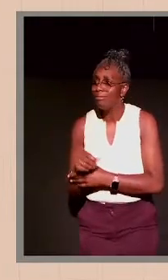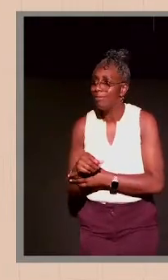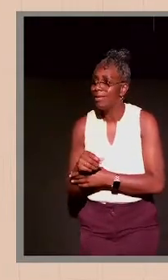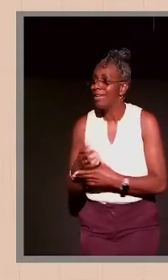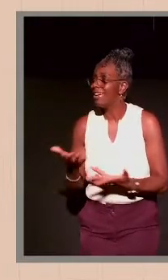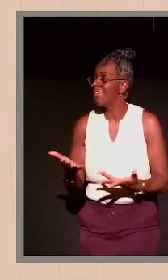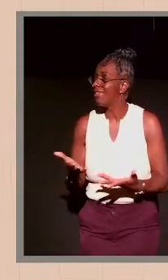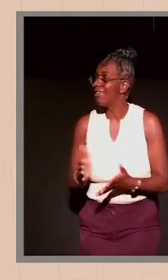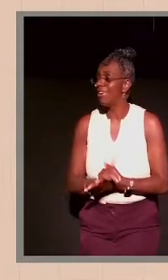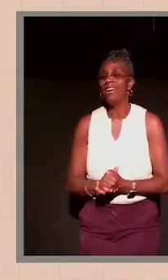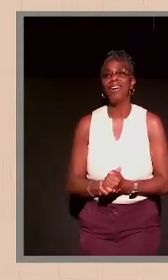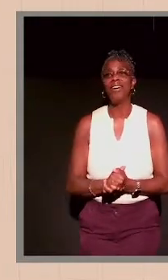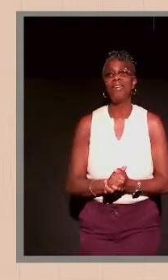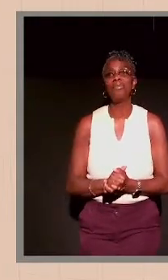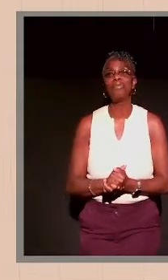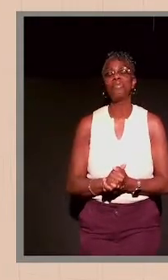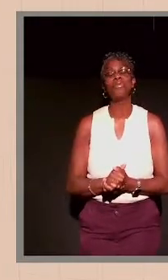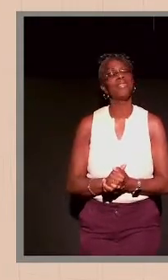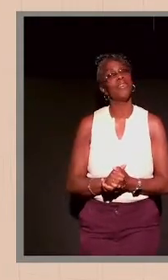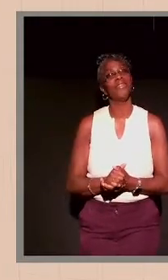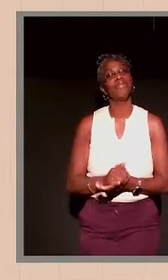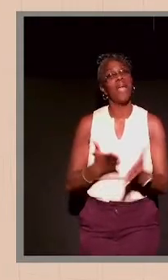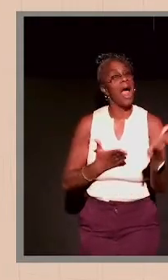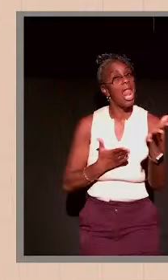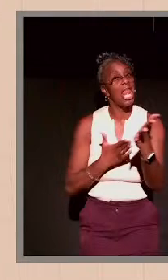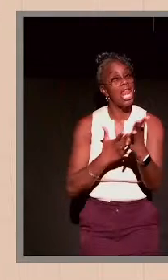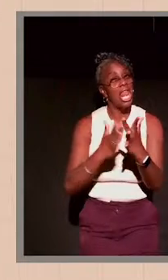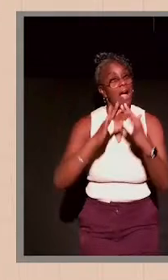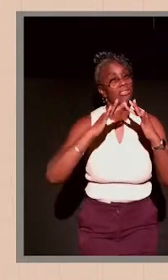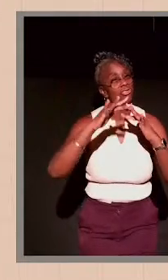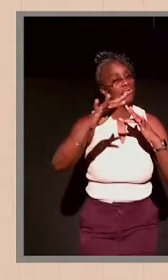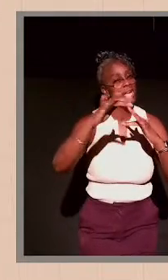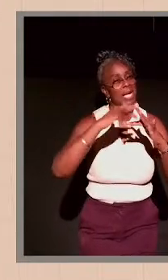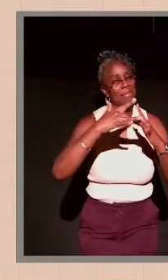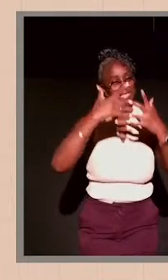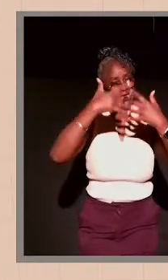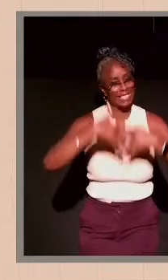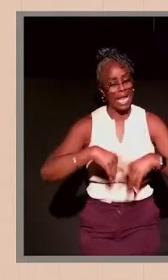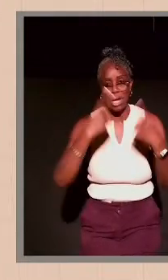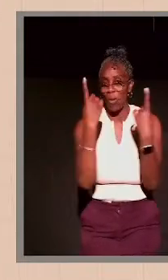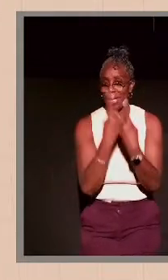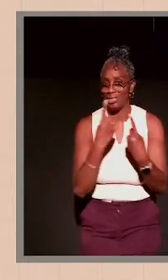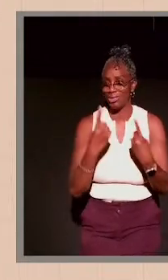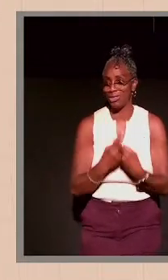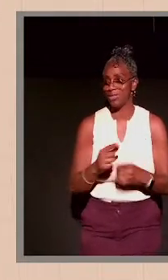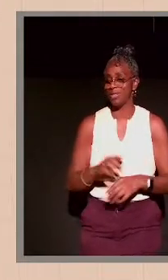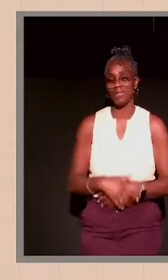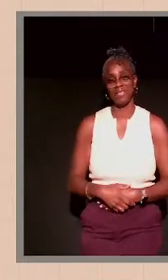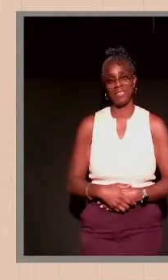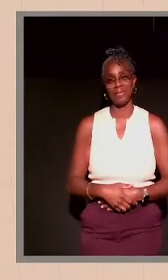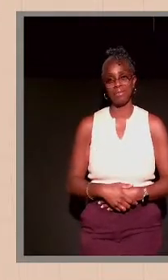of course. Streaming. Always technical issues. I think that have they gone?